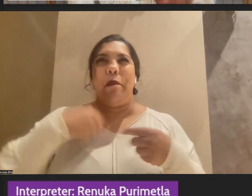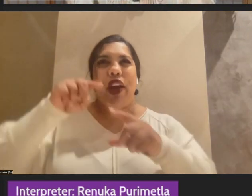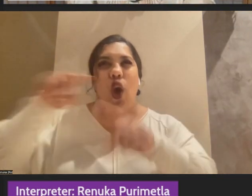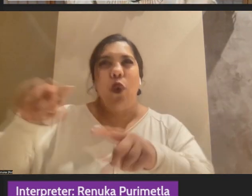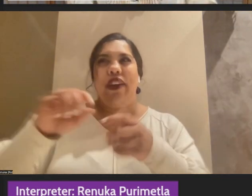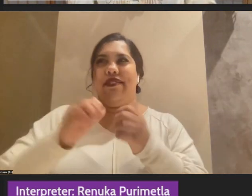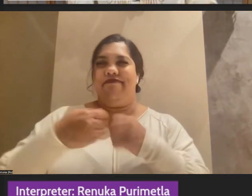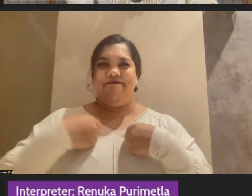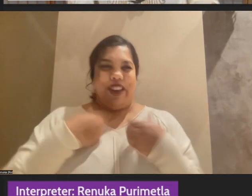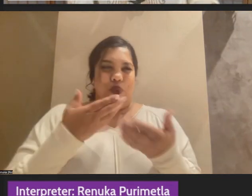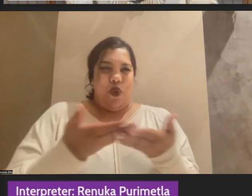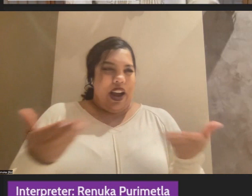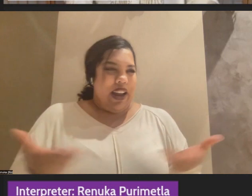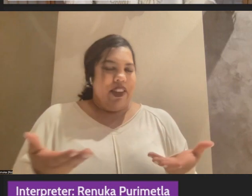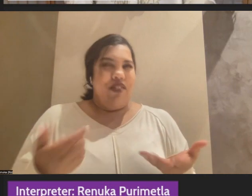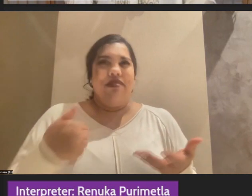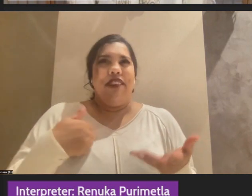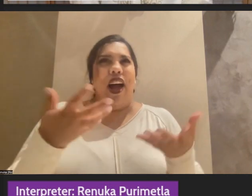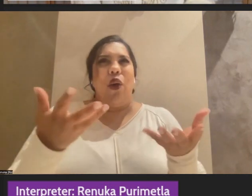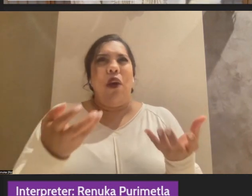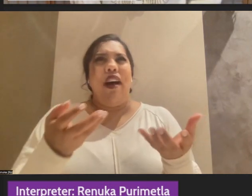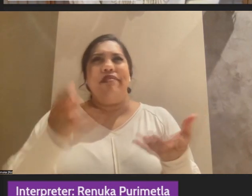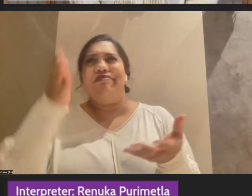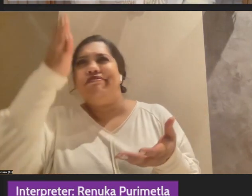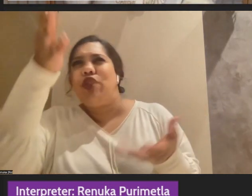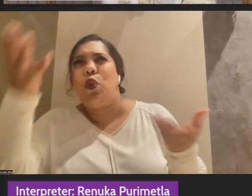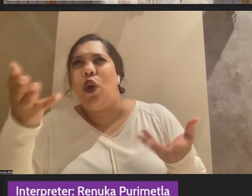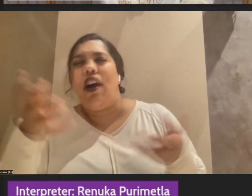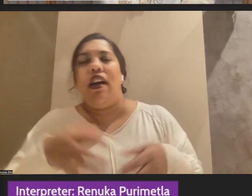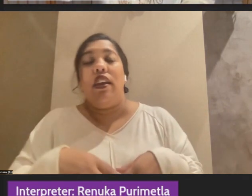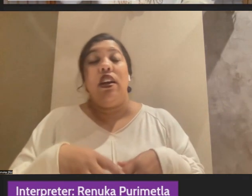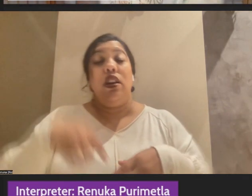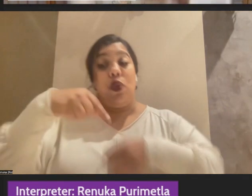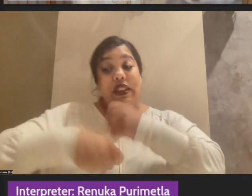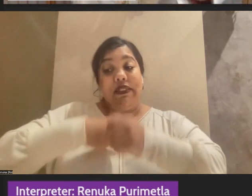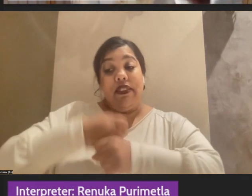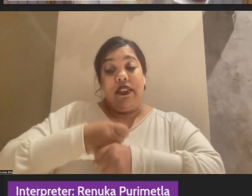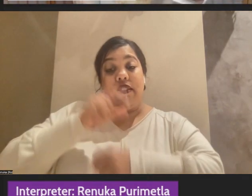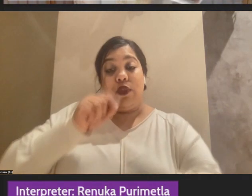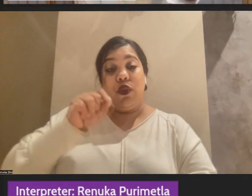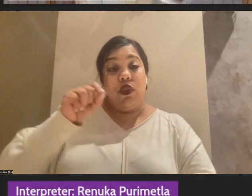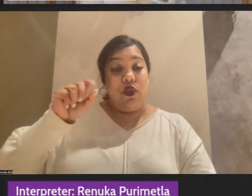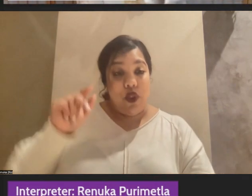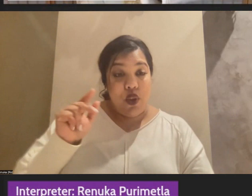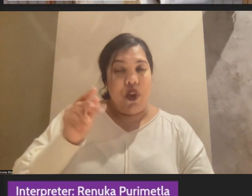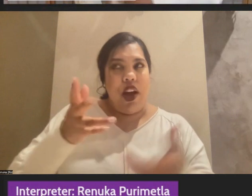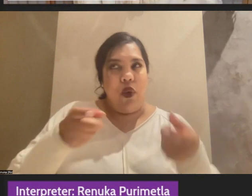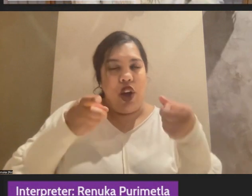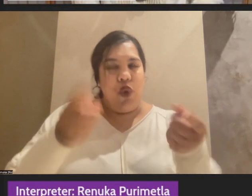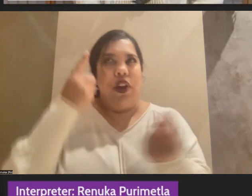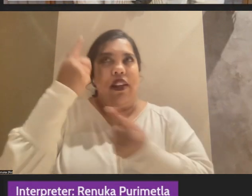So as we close out 2023, that's precisely one of the things I want us to talk about. While keeping in mind,